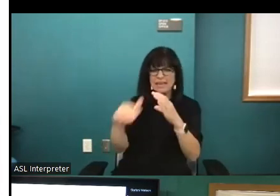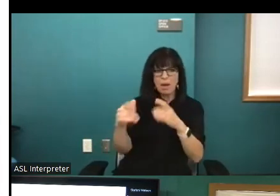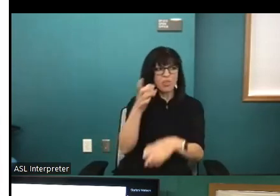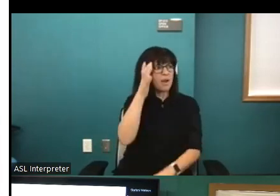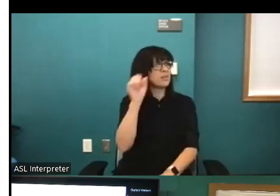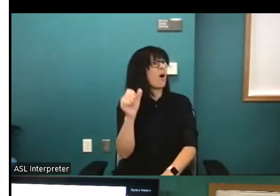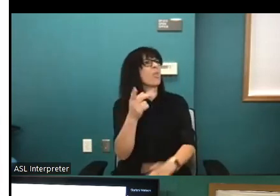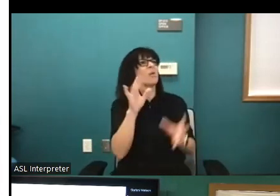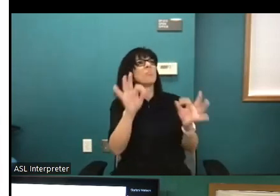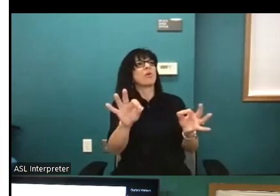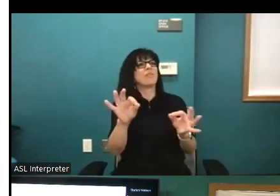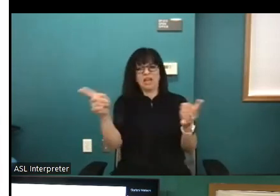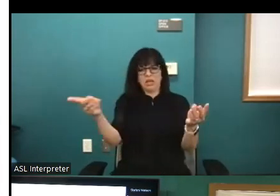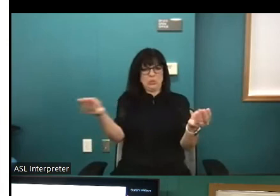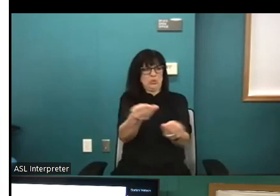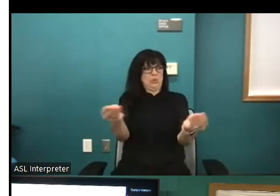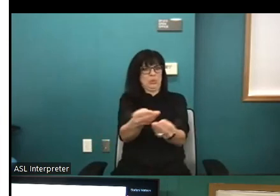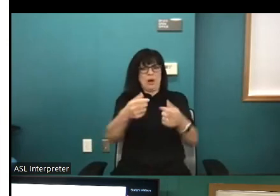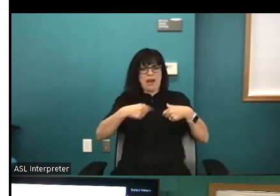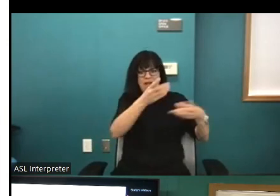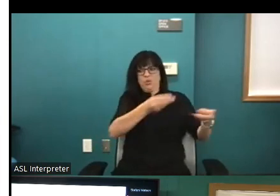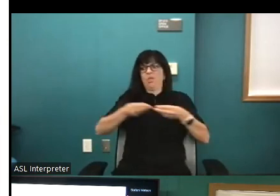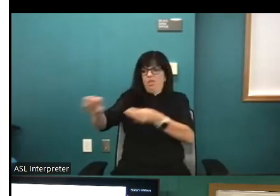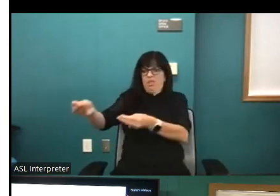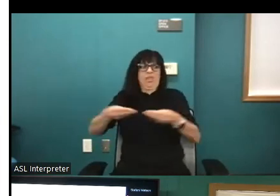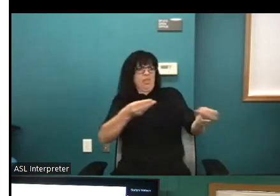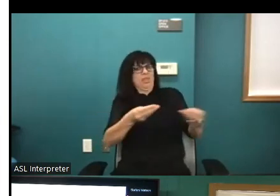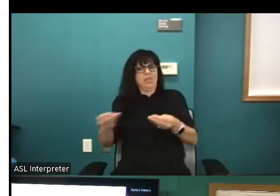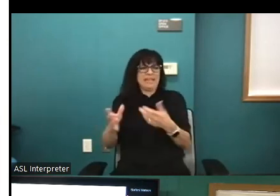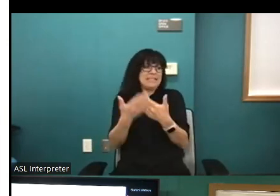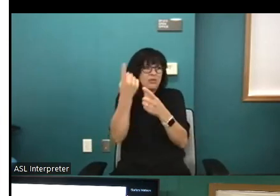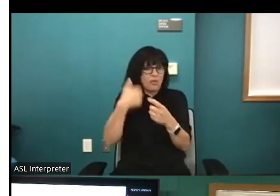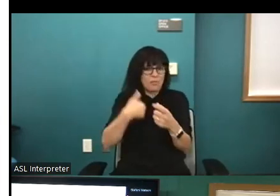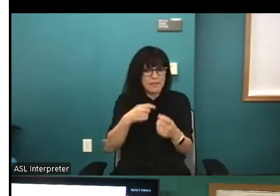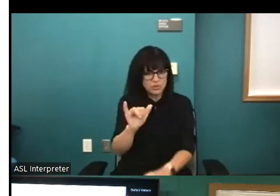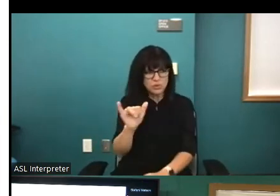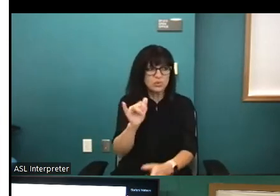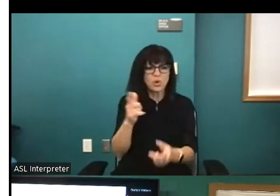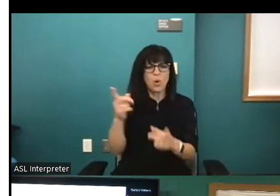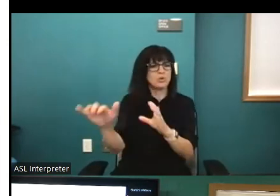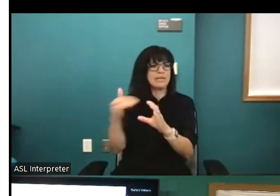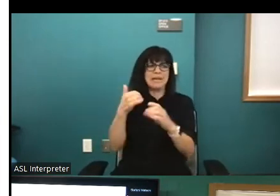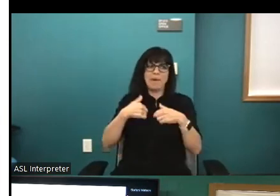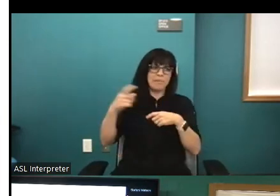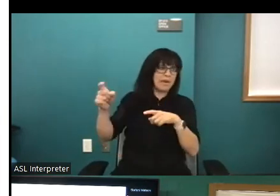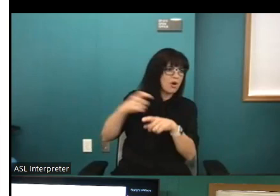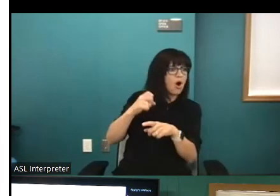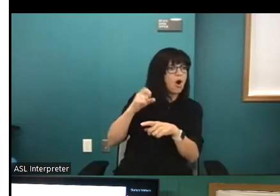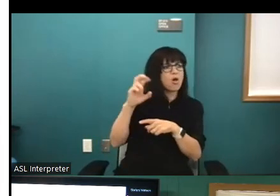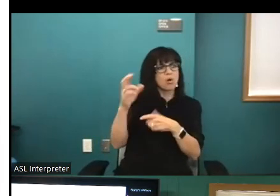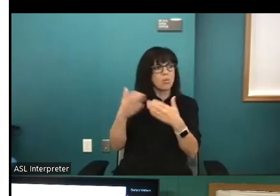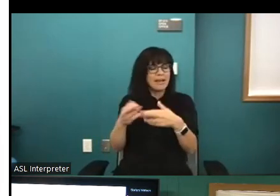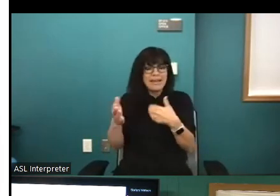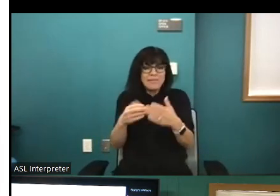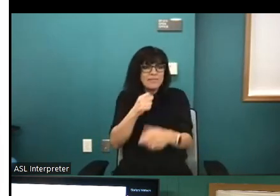parents are like, oh, yes. I'm like, done. And it's easier for me too. So anyway, yeah, email me, call me, even if it is not